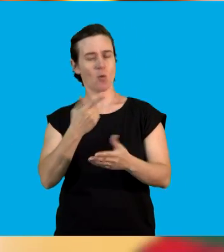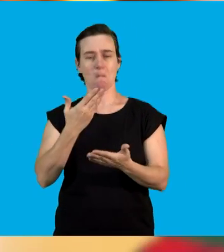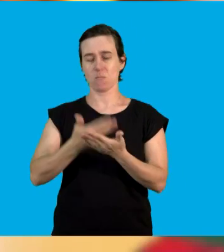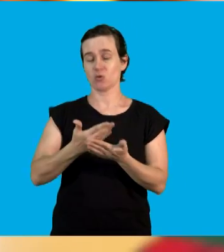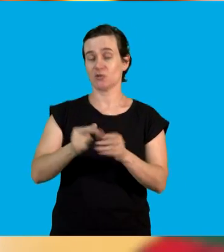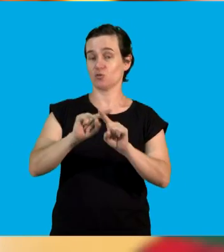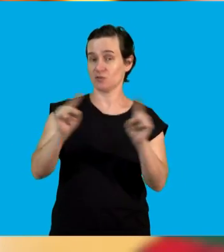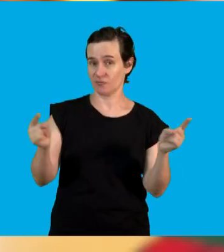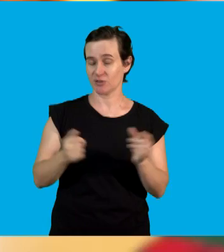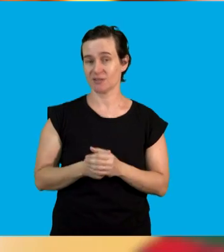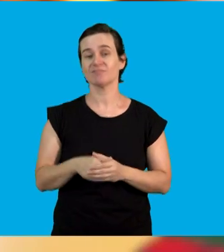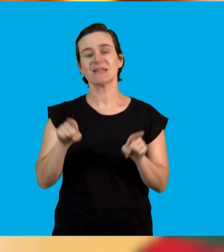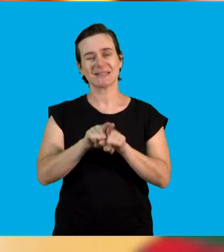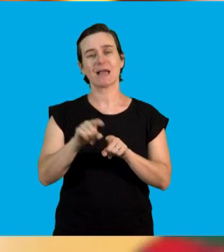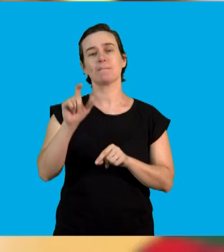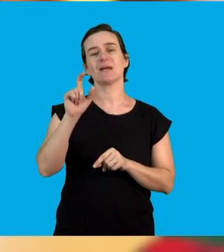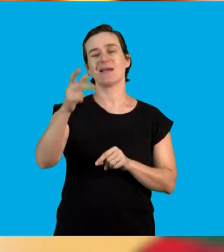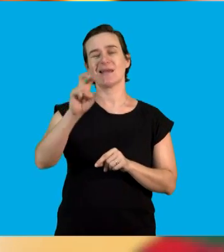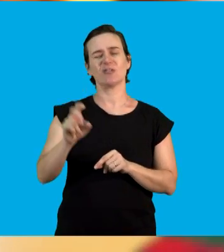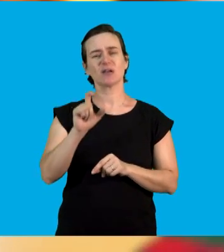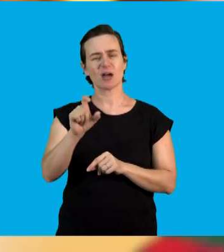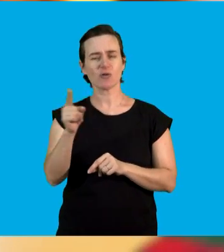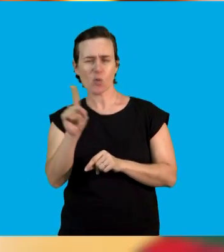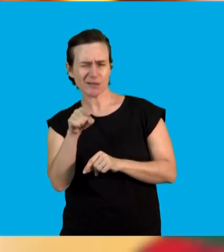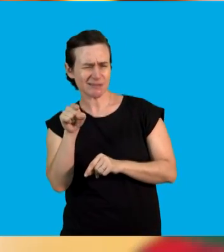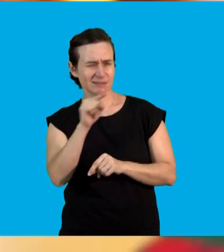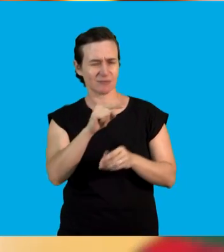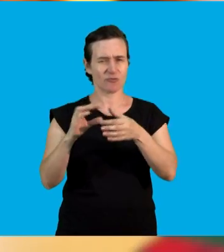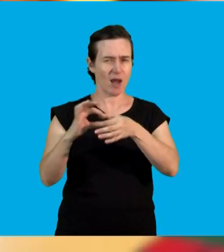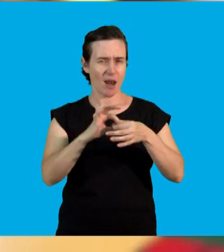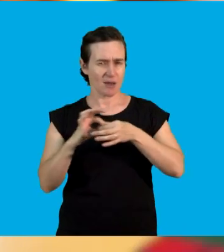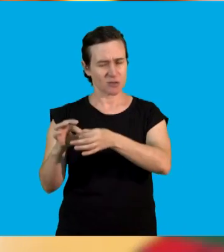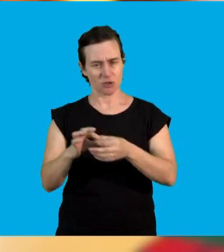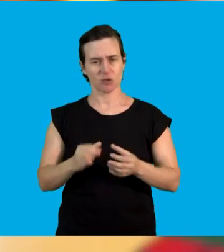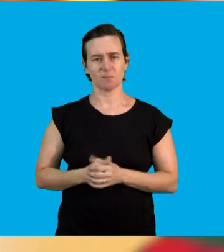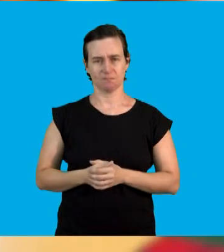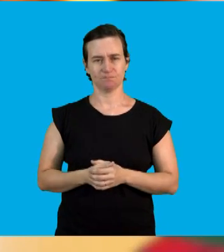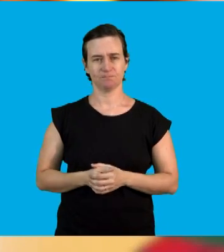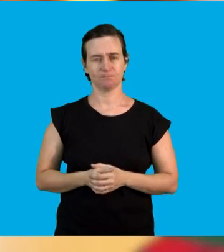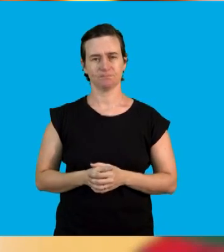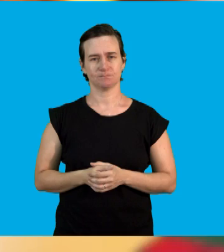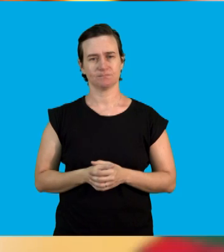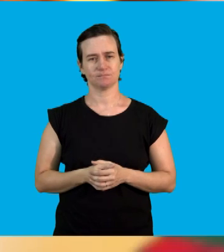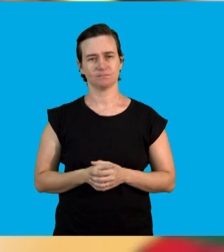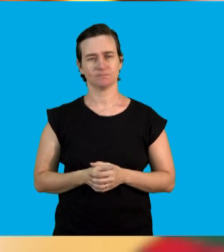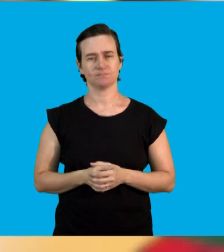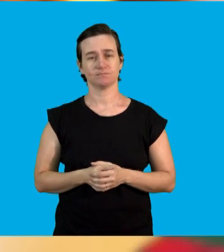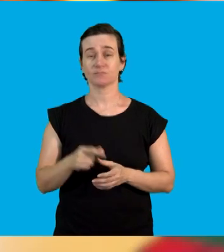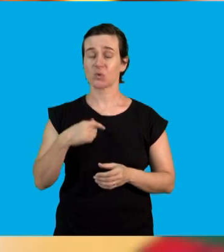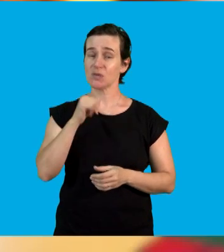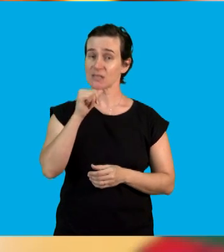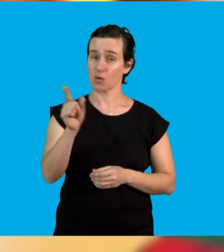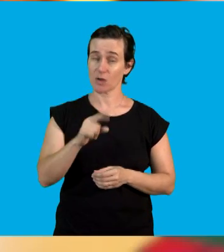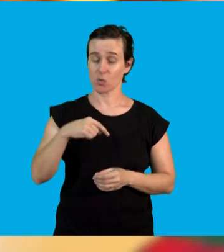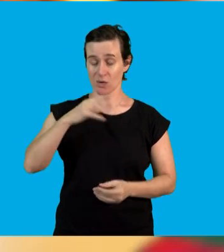the potential difference and also the current, the relationship that we have amongst all of these our variables. And we said